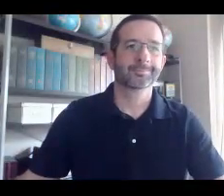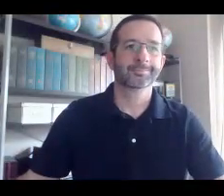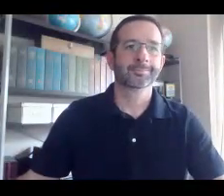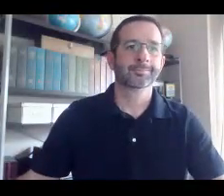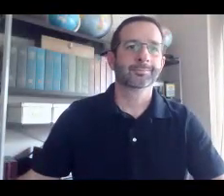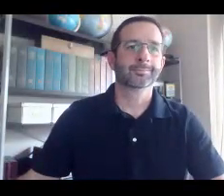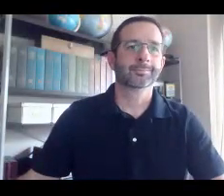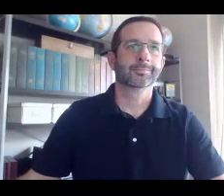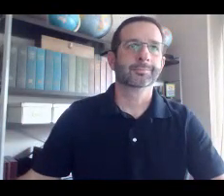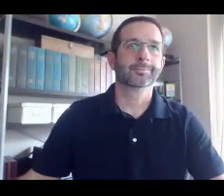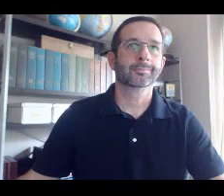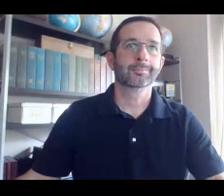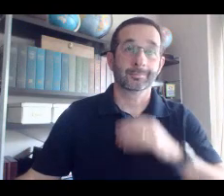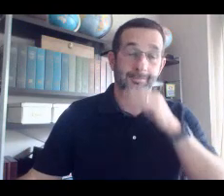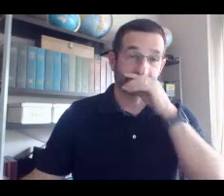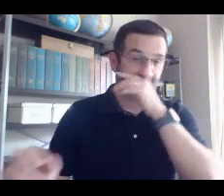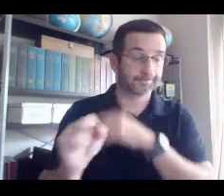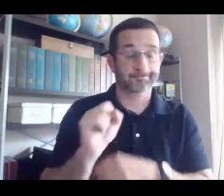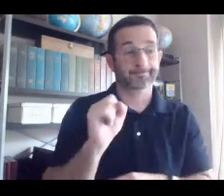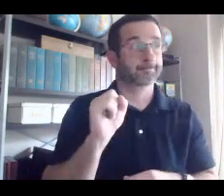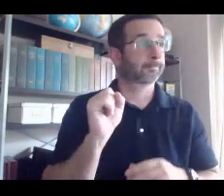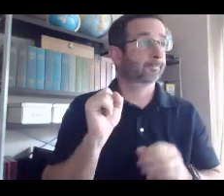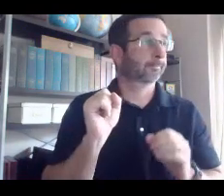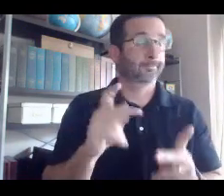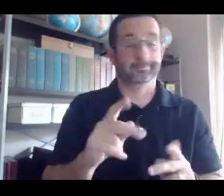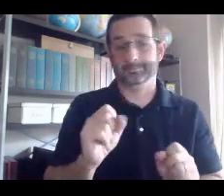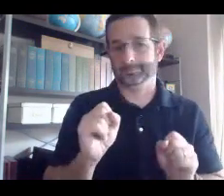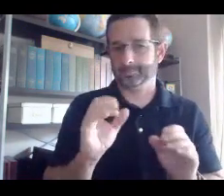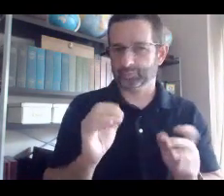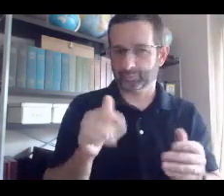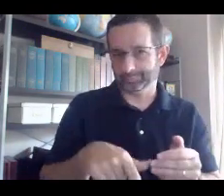Thank you, Omar. Mhm.